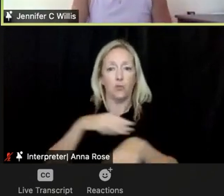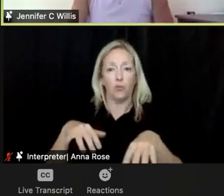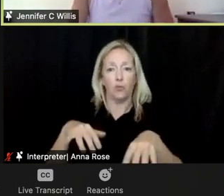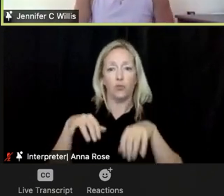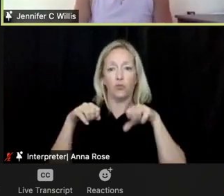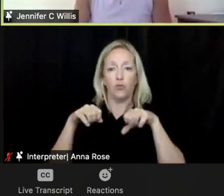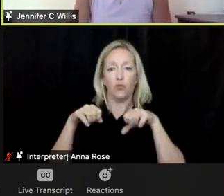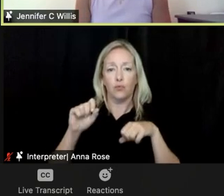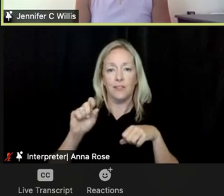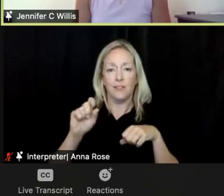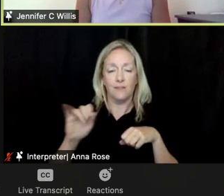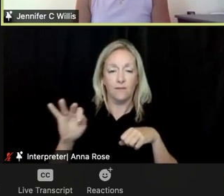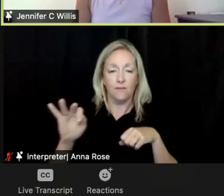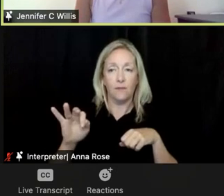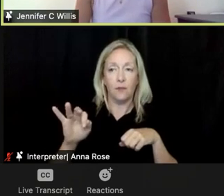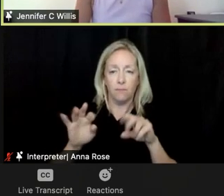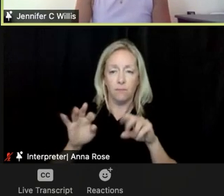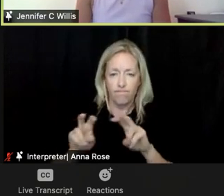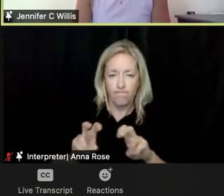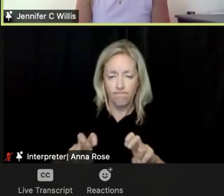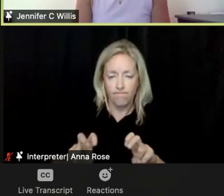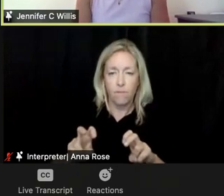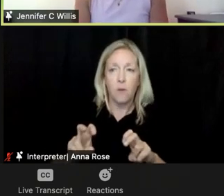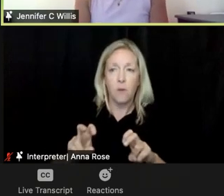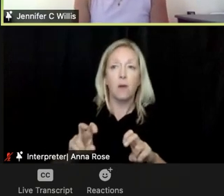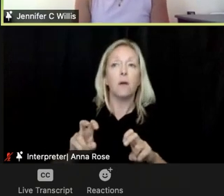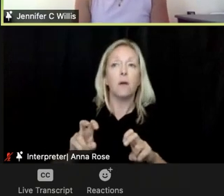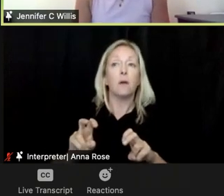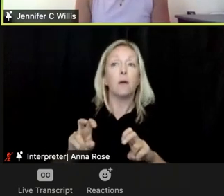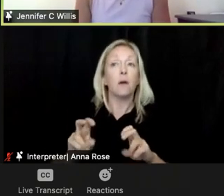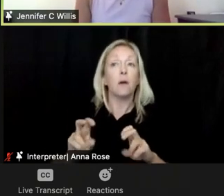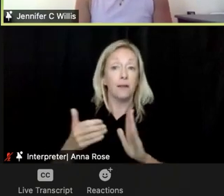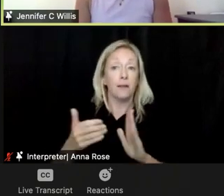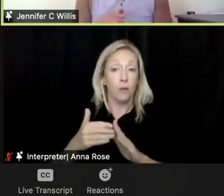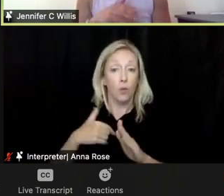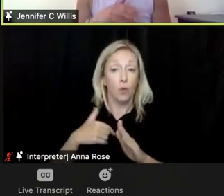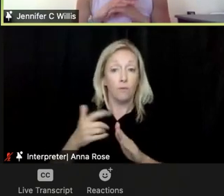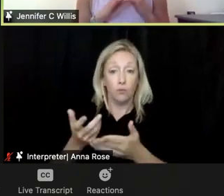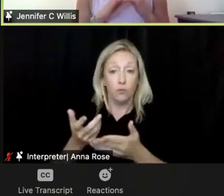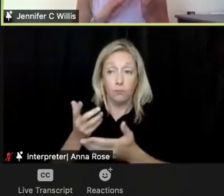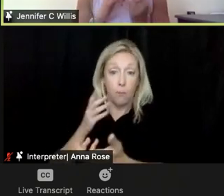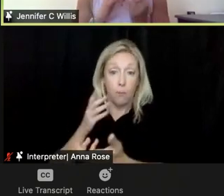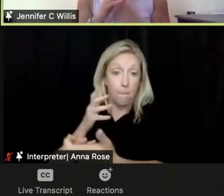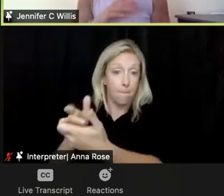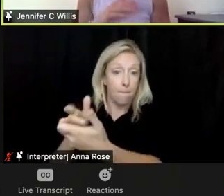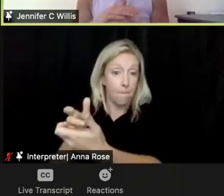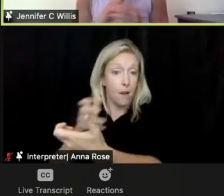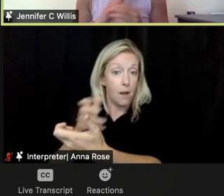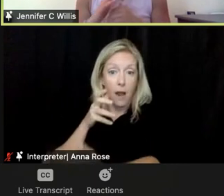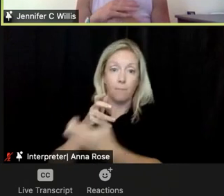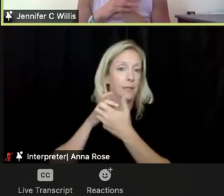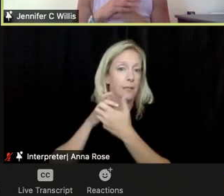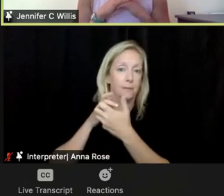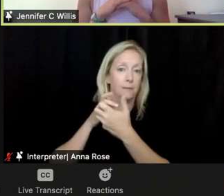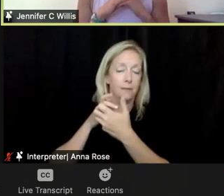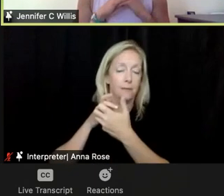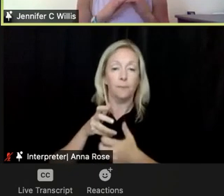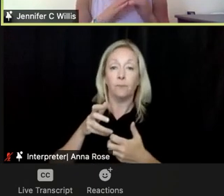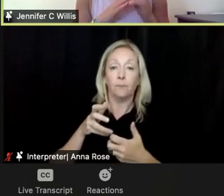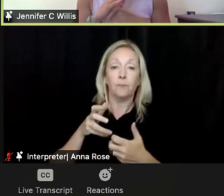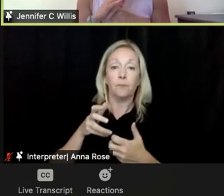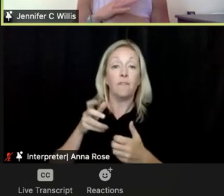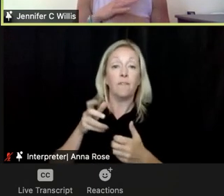But really it's, starting to we have to approach them where they're at and starting to get them to just accept people being